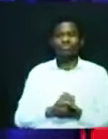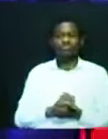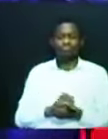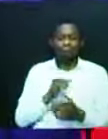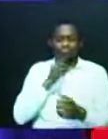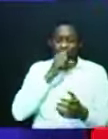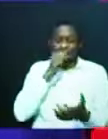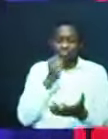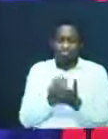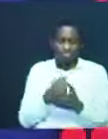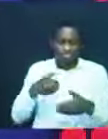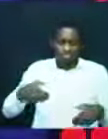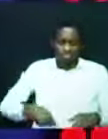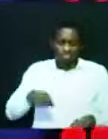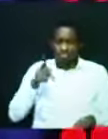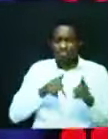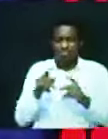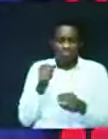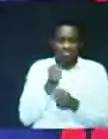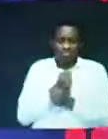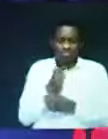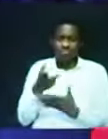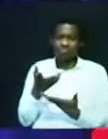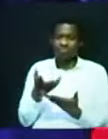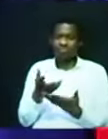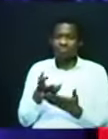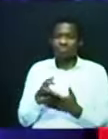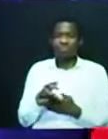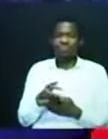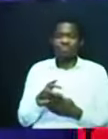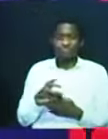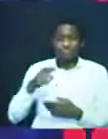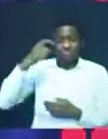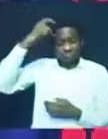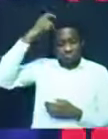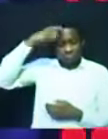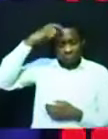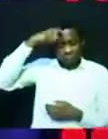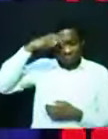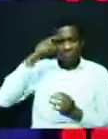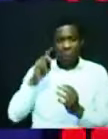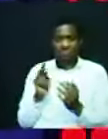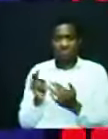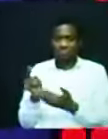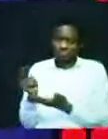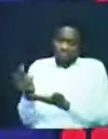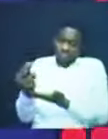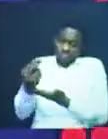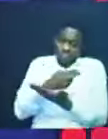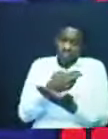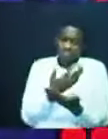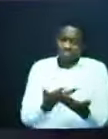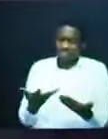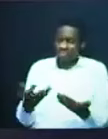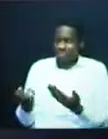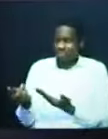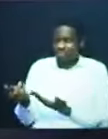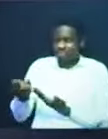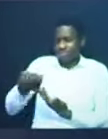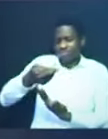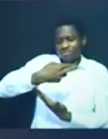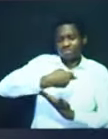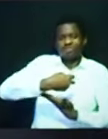did he say, I'm ranty any mabawa, or be pay with wisdom turns things around for the better. Okay, nyansa wo